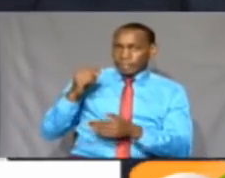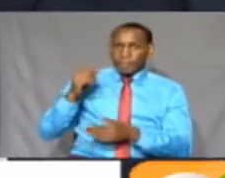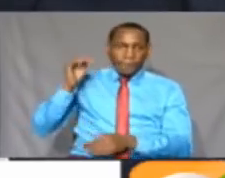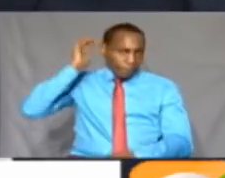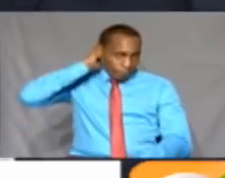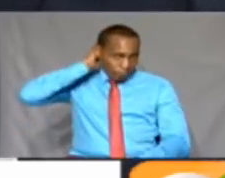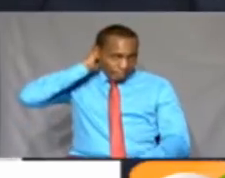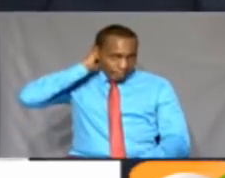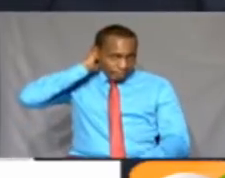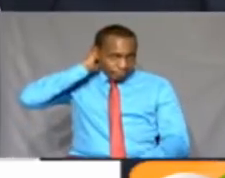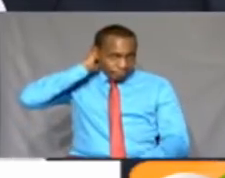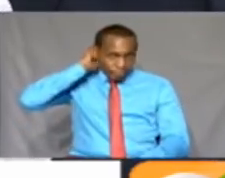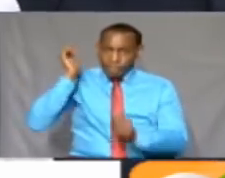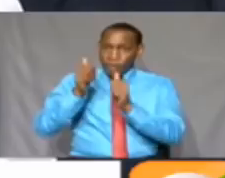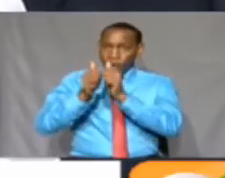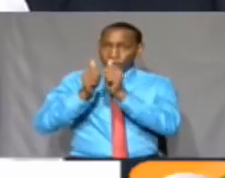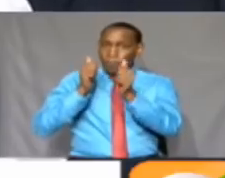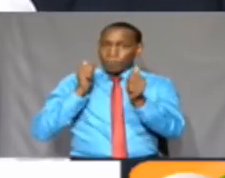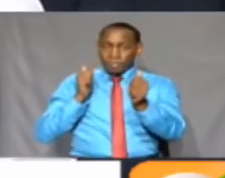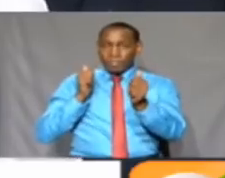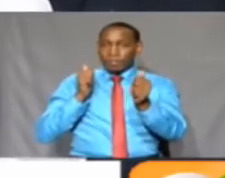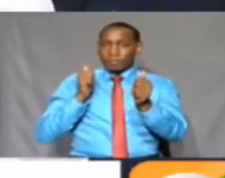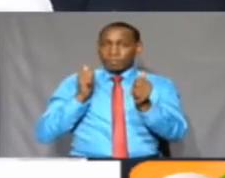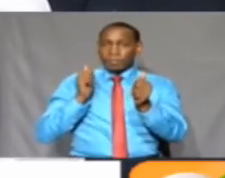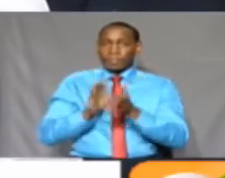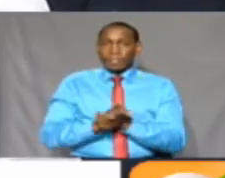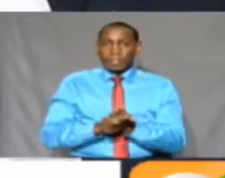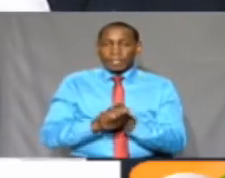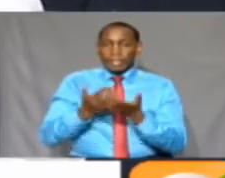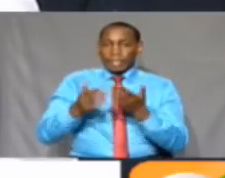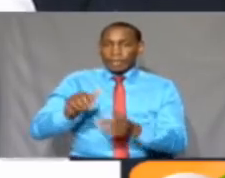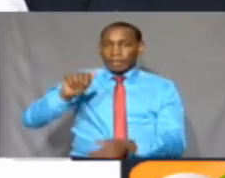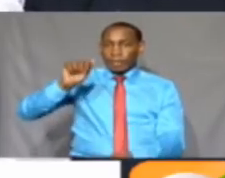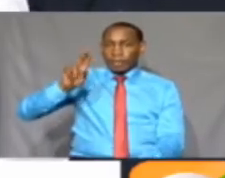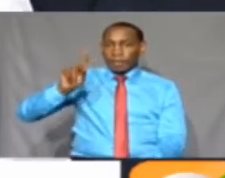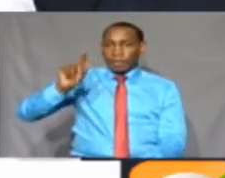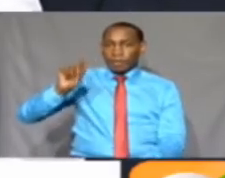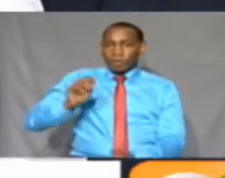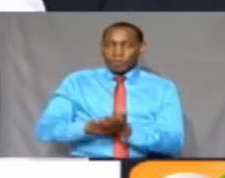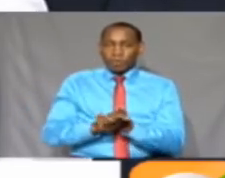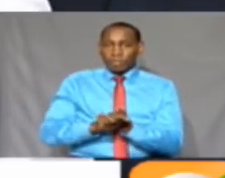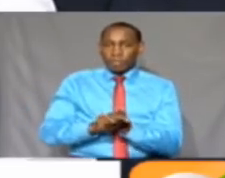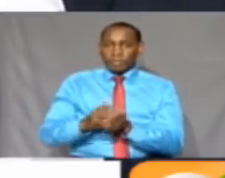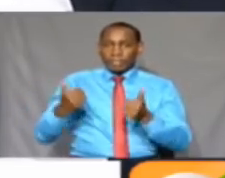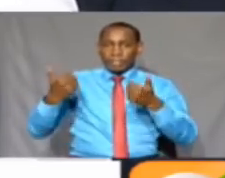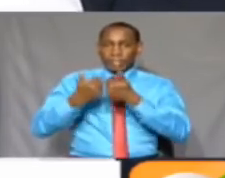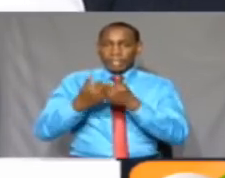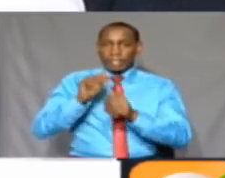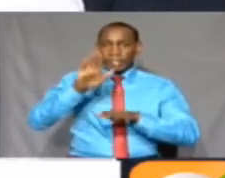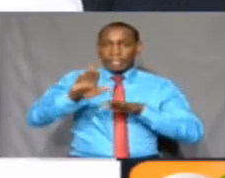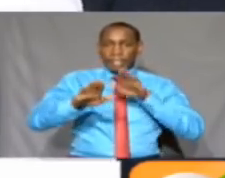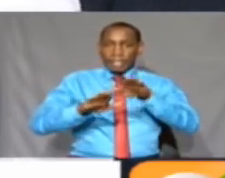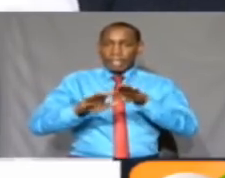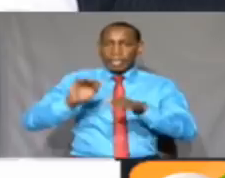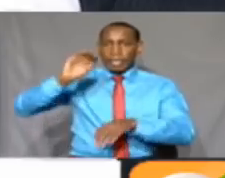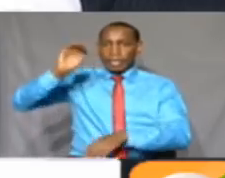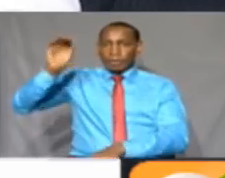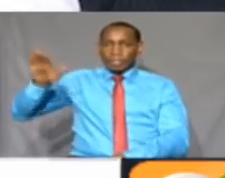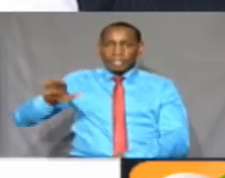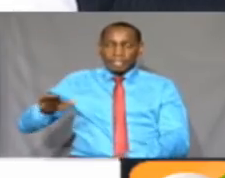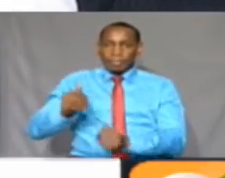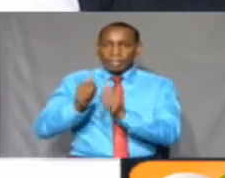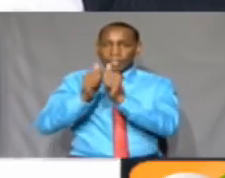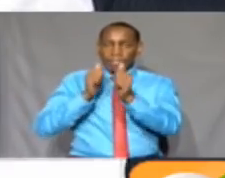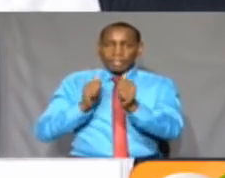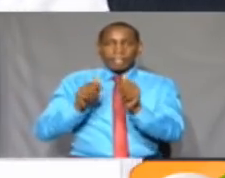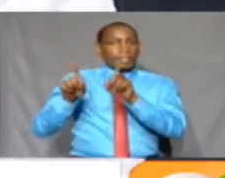Murang'a, yes, rejected it outright. Mm-hmm. Now, Ikuru Our Court is suing the Kirinyaga County Assembly for rejecting it or the way